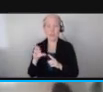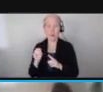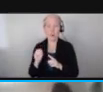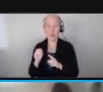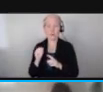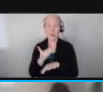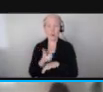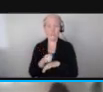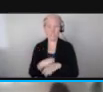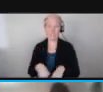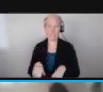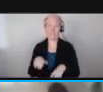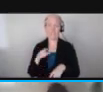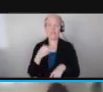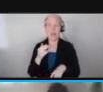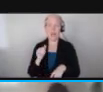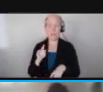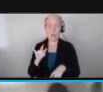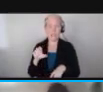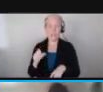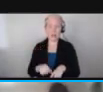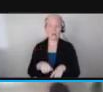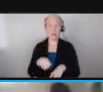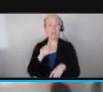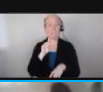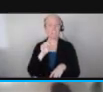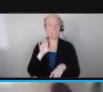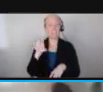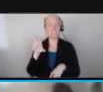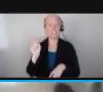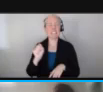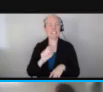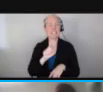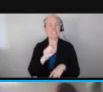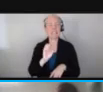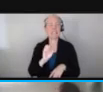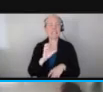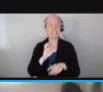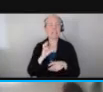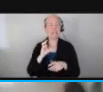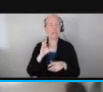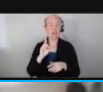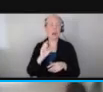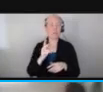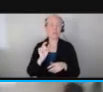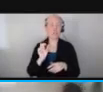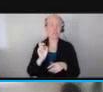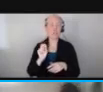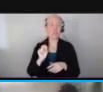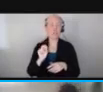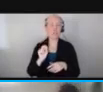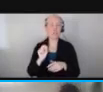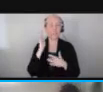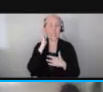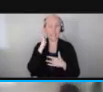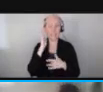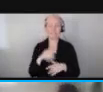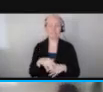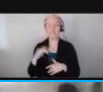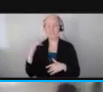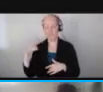hypoxia, exposure to CO2, etc. All of those that are listed here in the box. The other risks nodes look